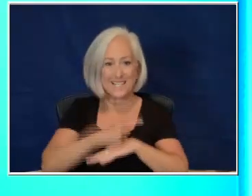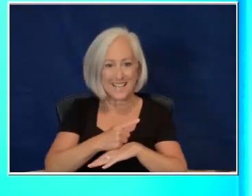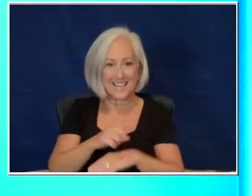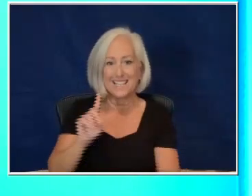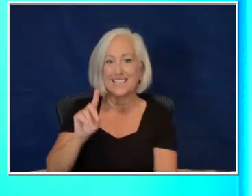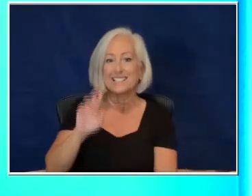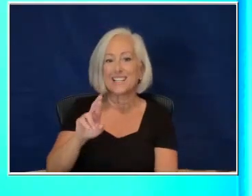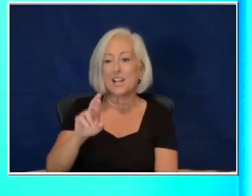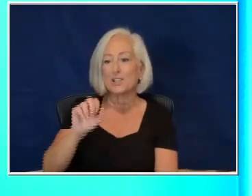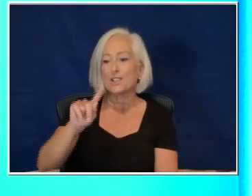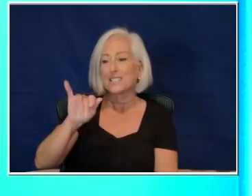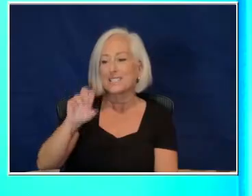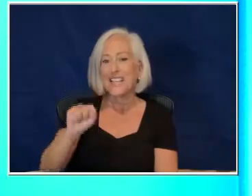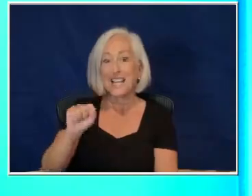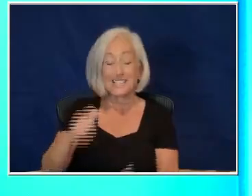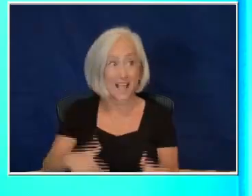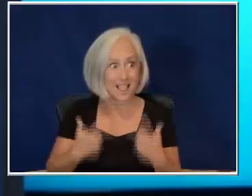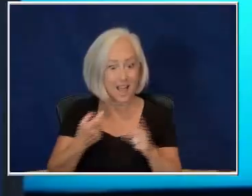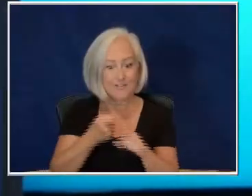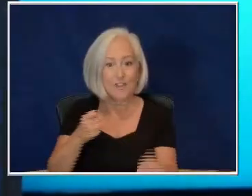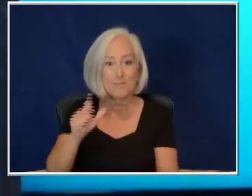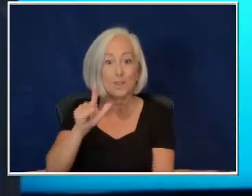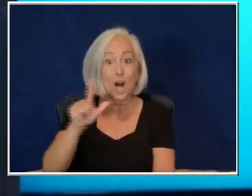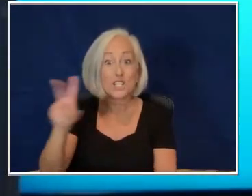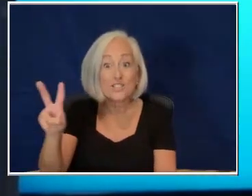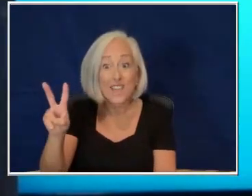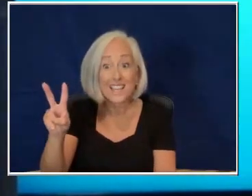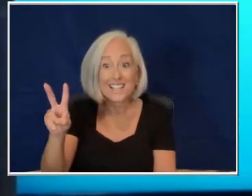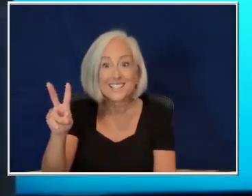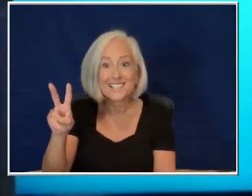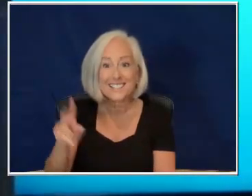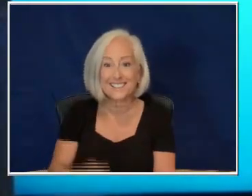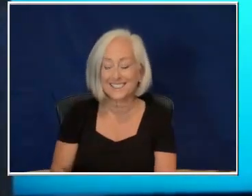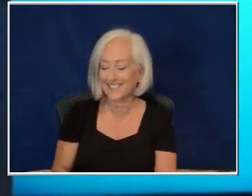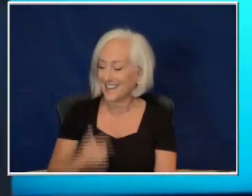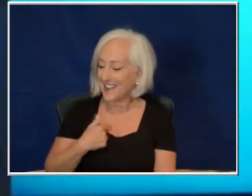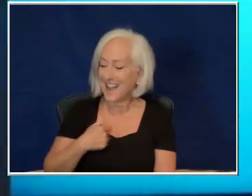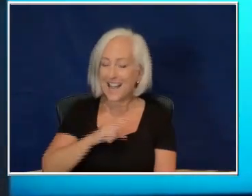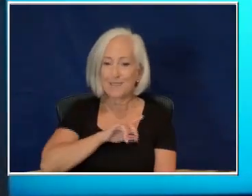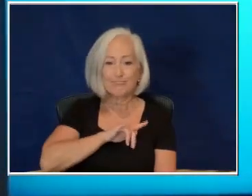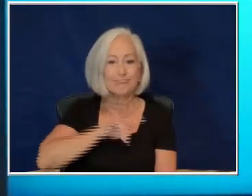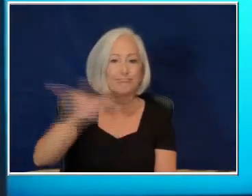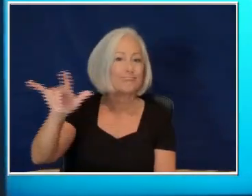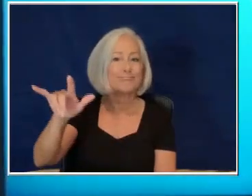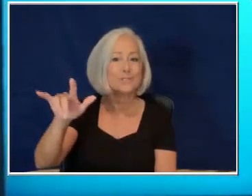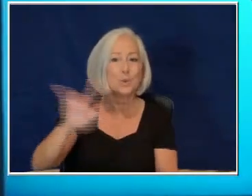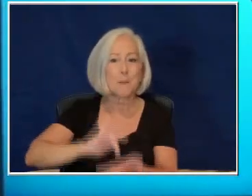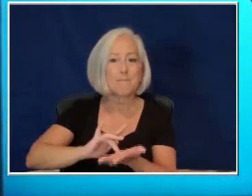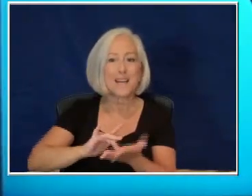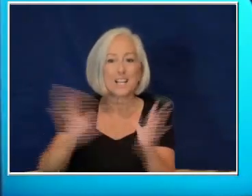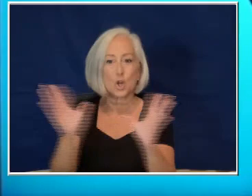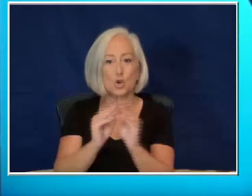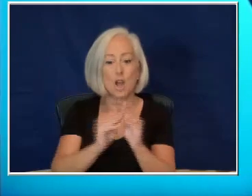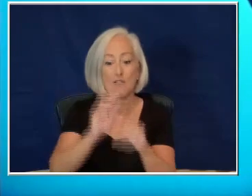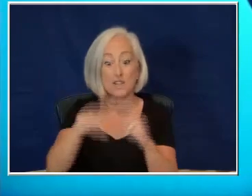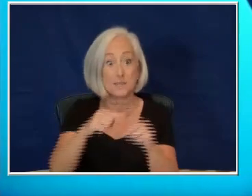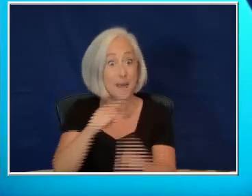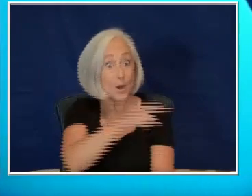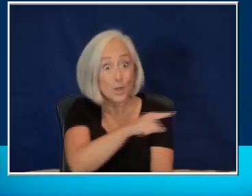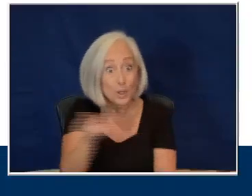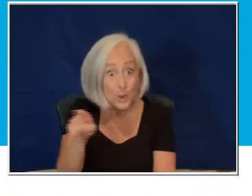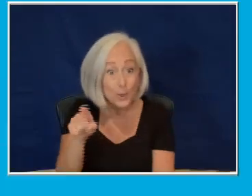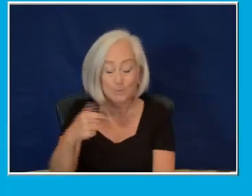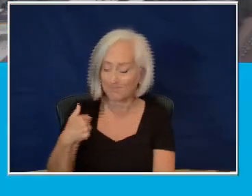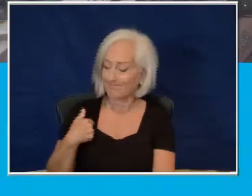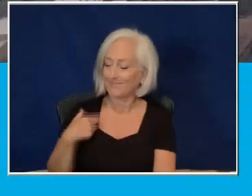so we'll catch in with him. Make it a great day. I'm heading out for a medical conference that is really all about you. I'm Dr. Steve